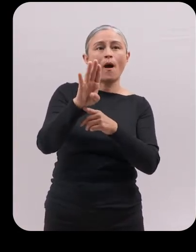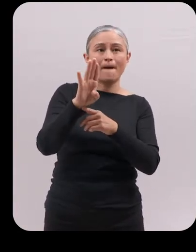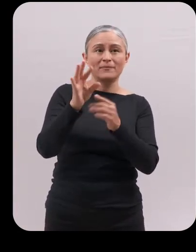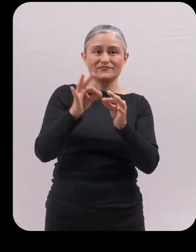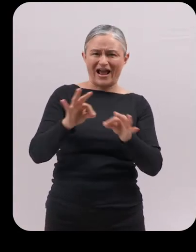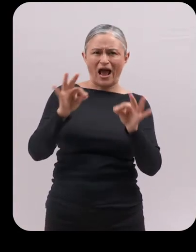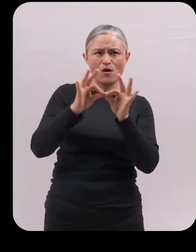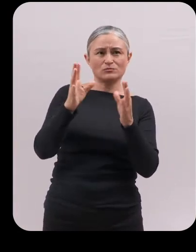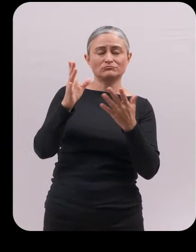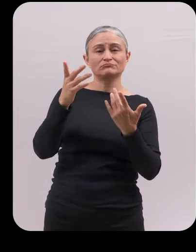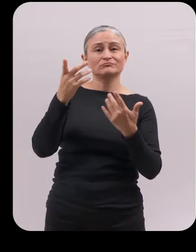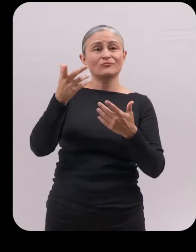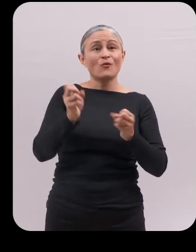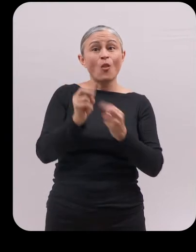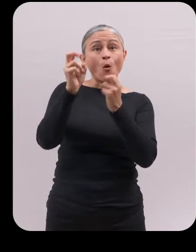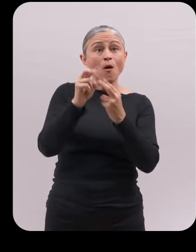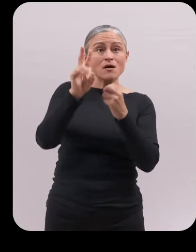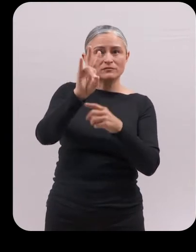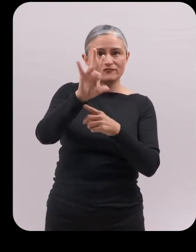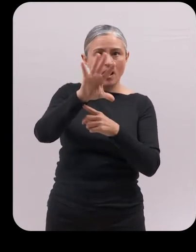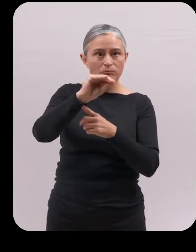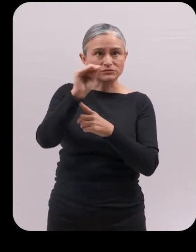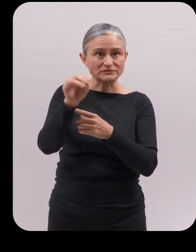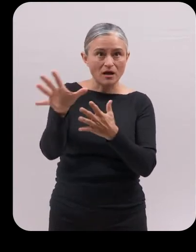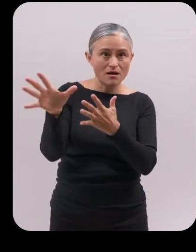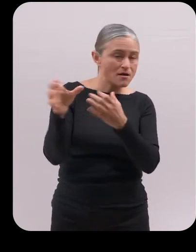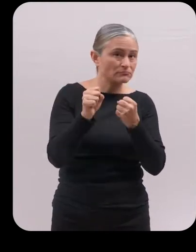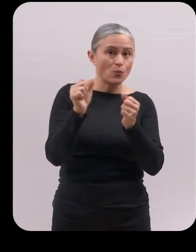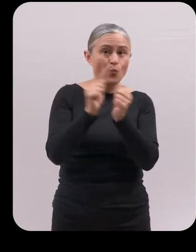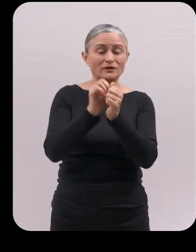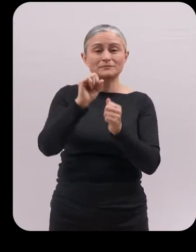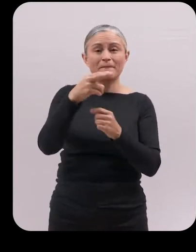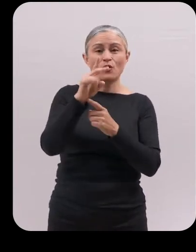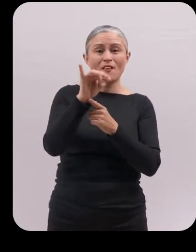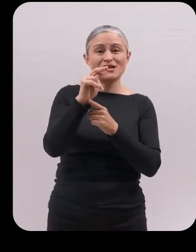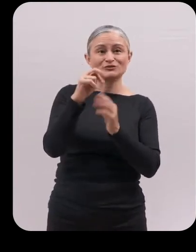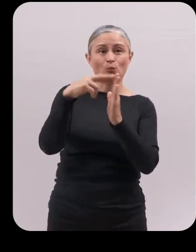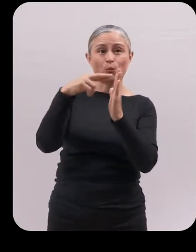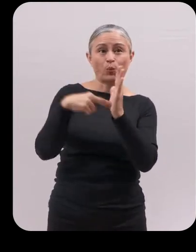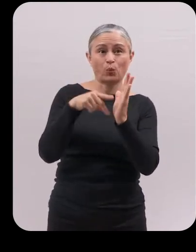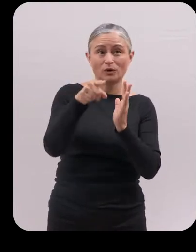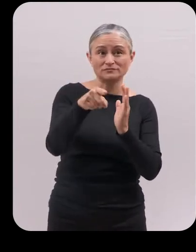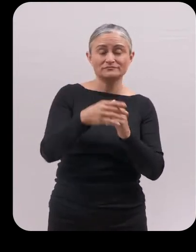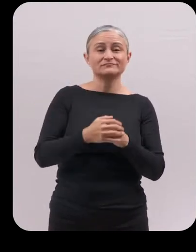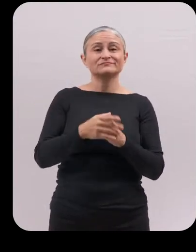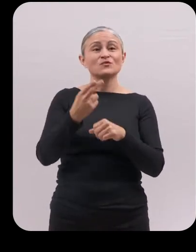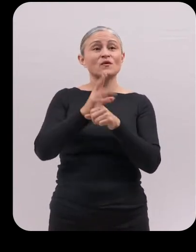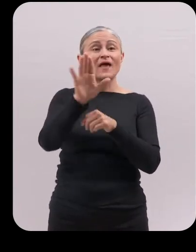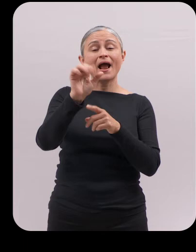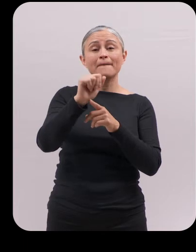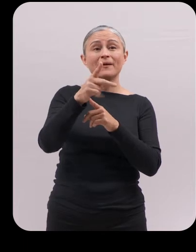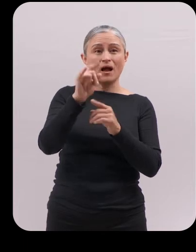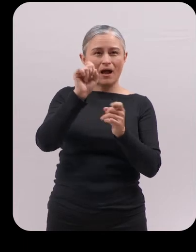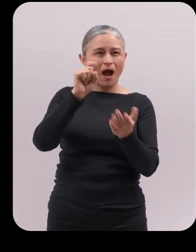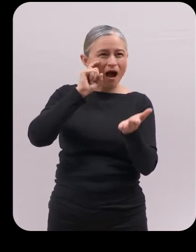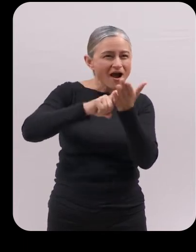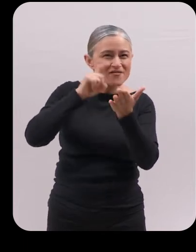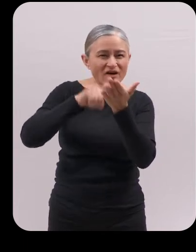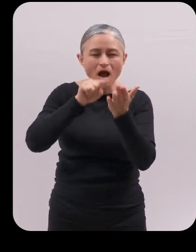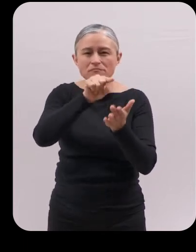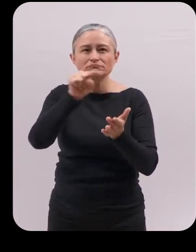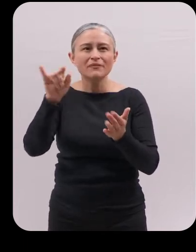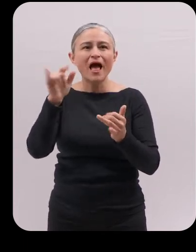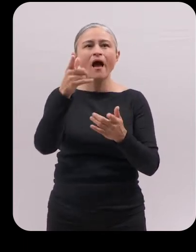by 75% with speculation rules. And by using AI to identify the sites that their users were most likely to